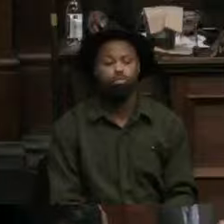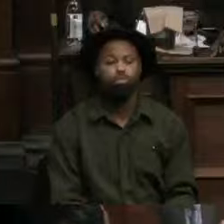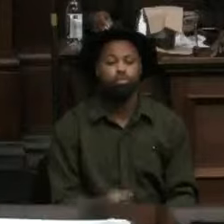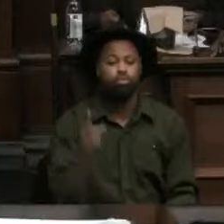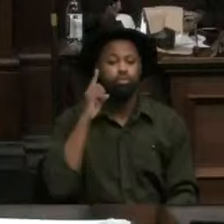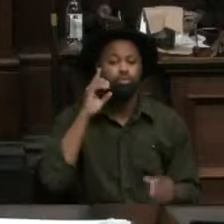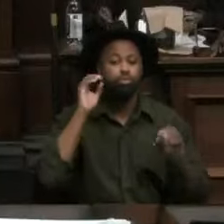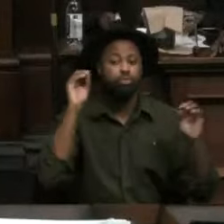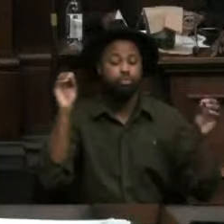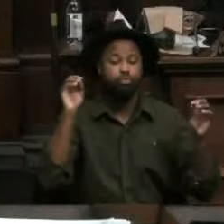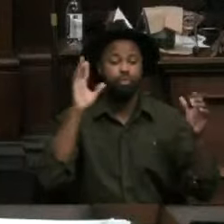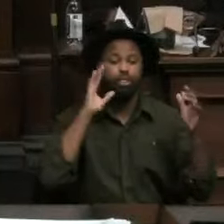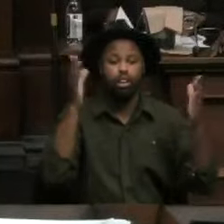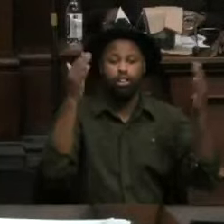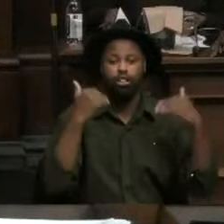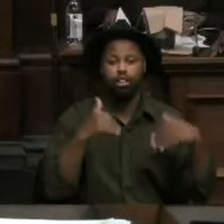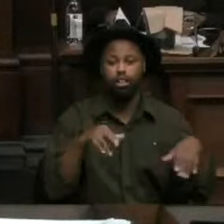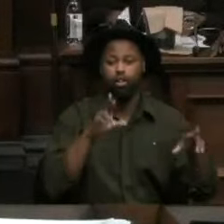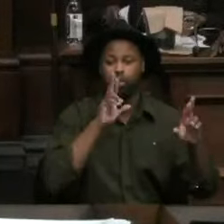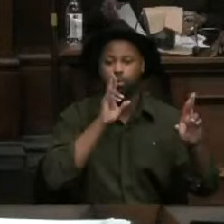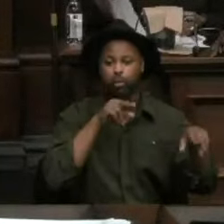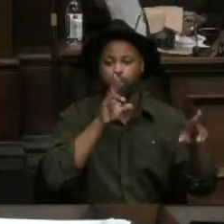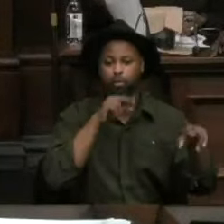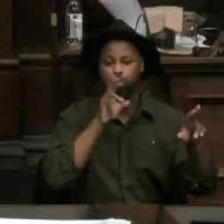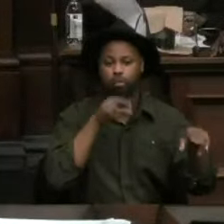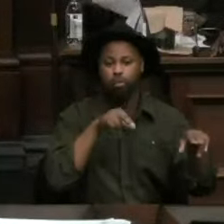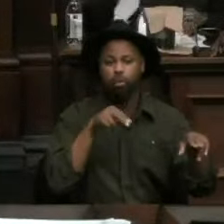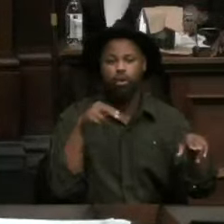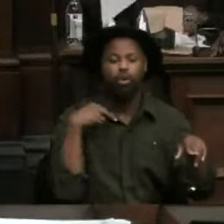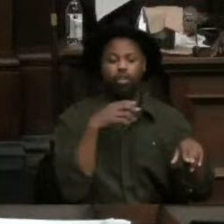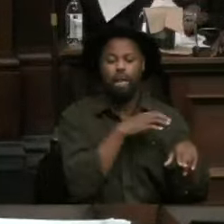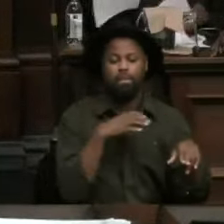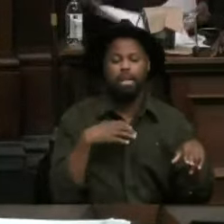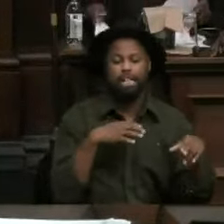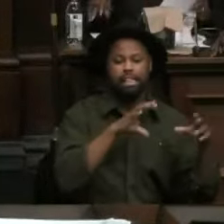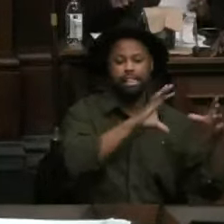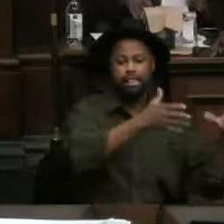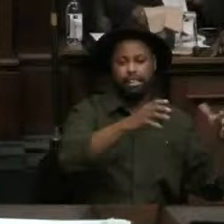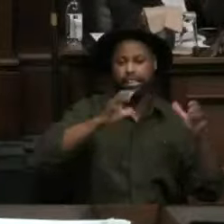Hearing none, we will now move on to the reports of standing committees and actions thereon.